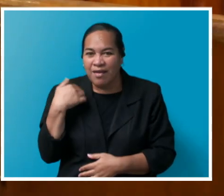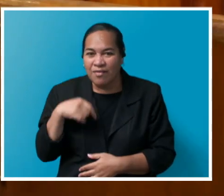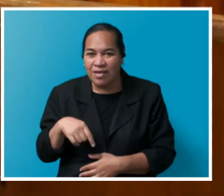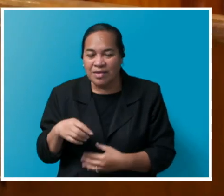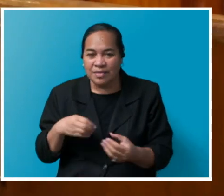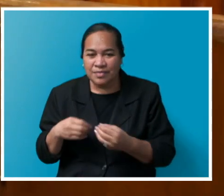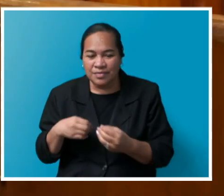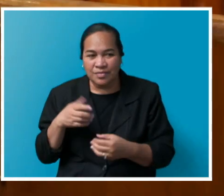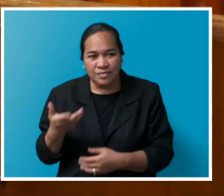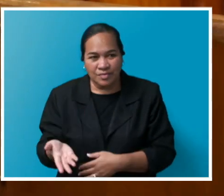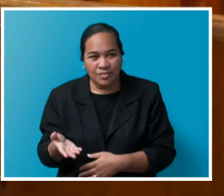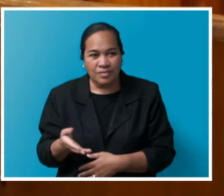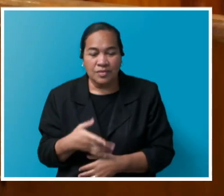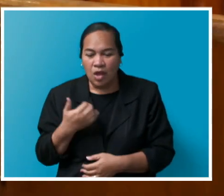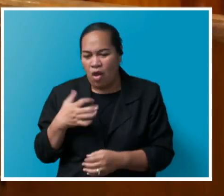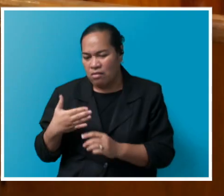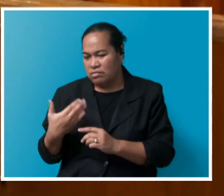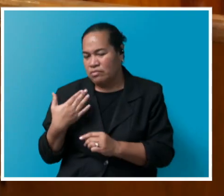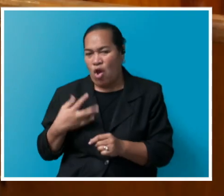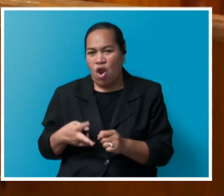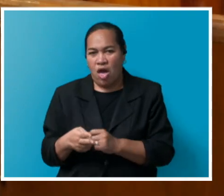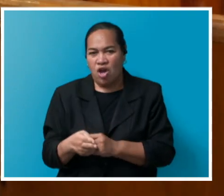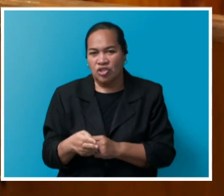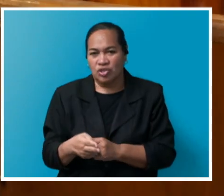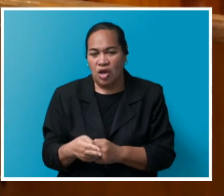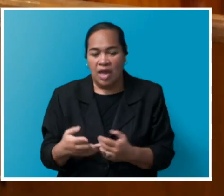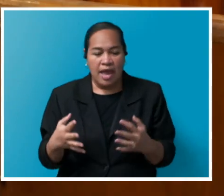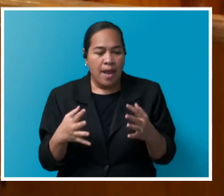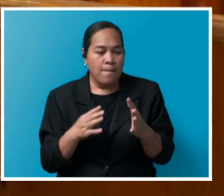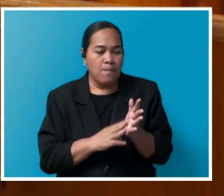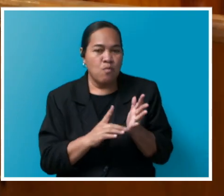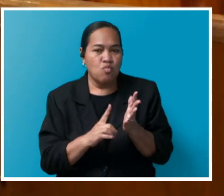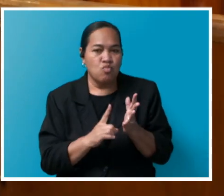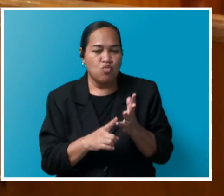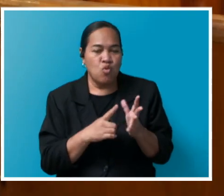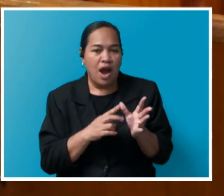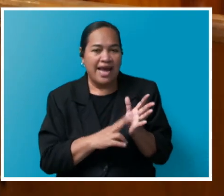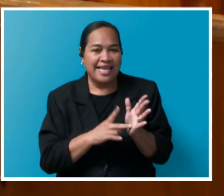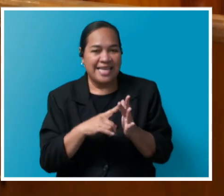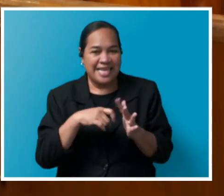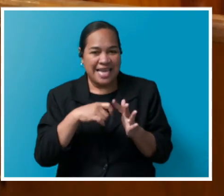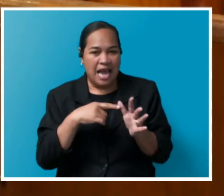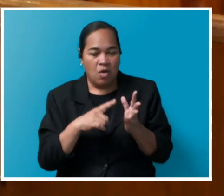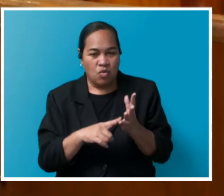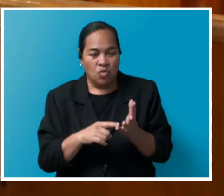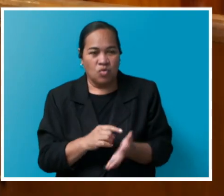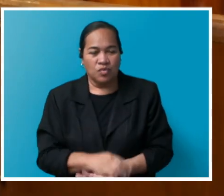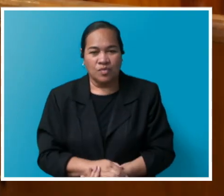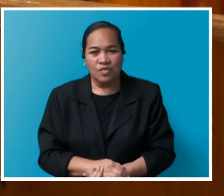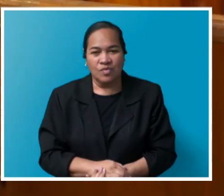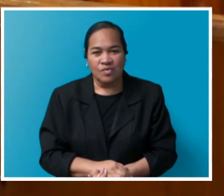a soft launch was recently held in Monikau on the margins of the MSG leaders